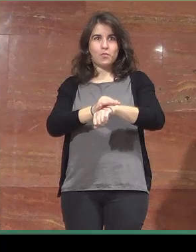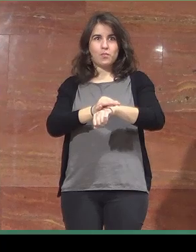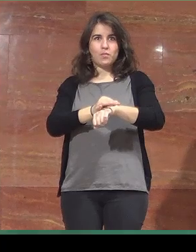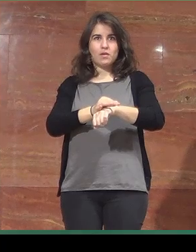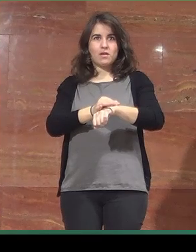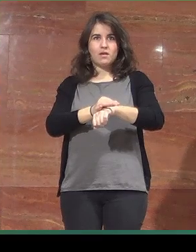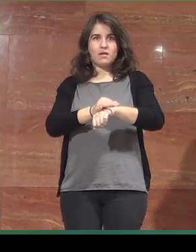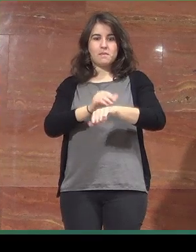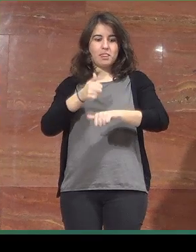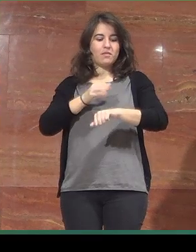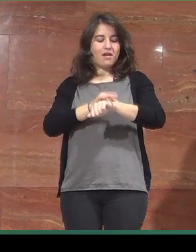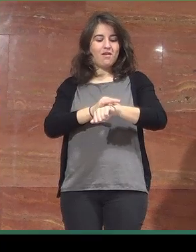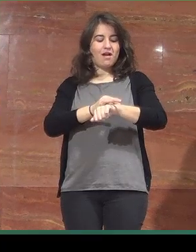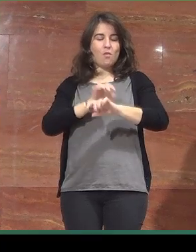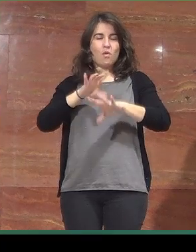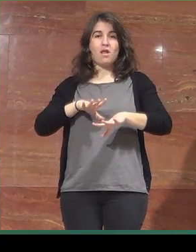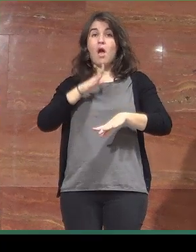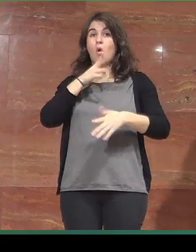don't have a clock, you